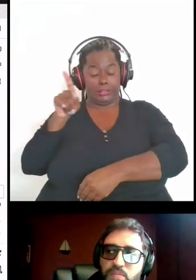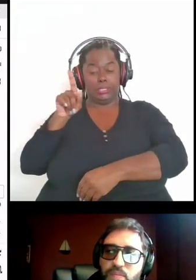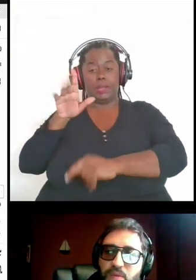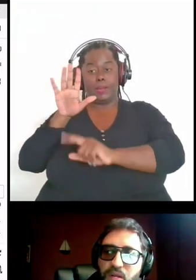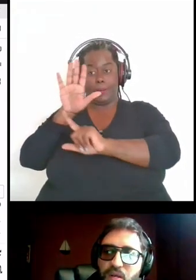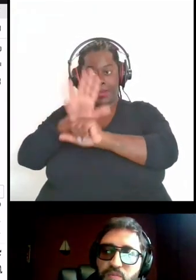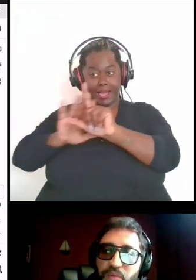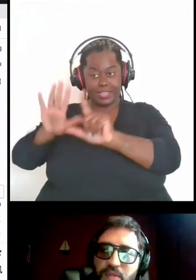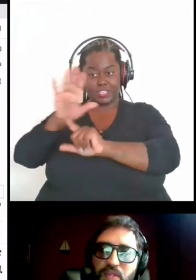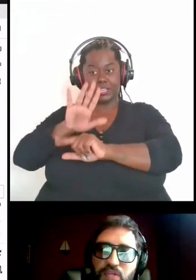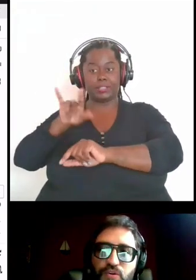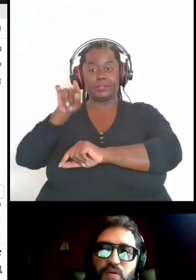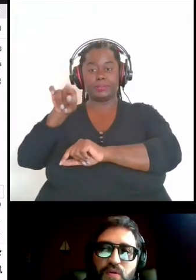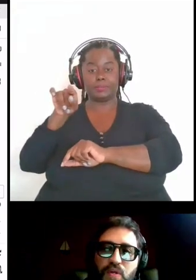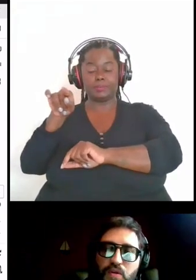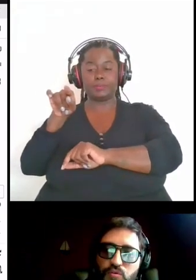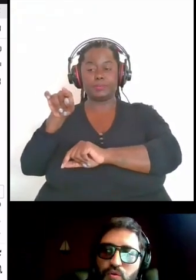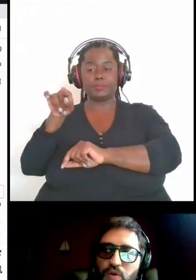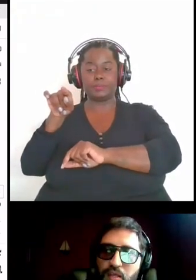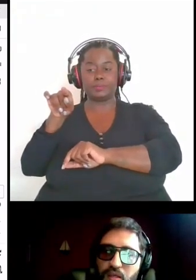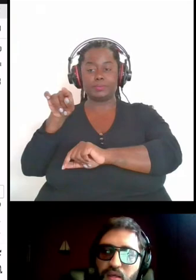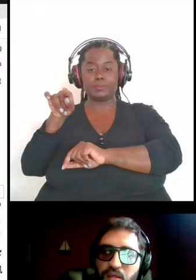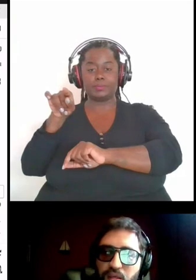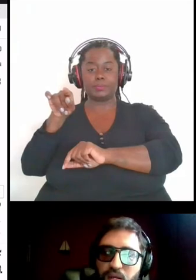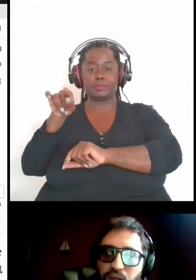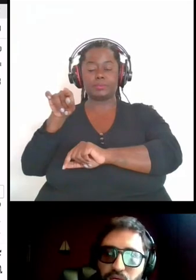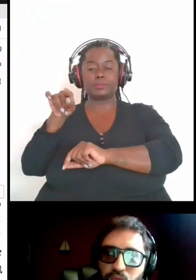image meta experimentation